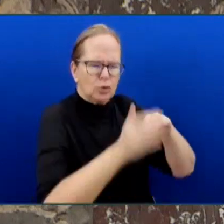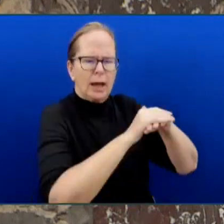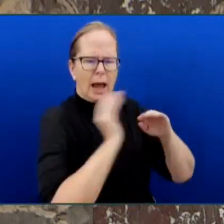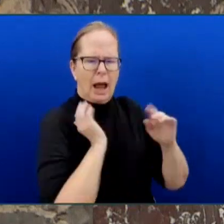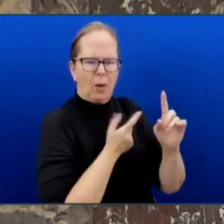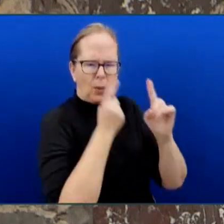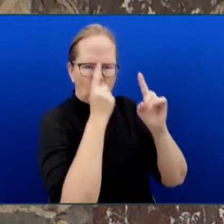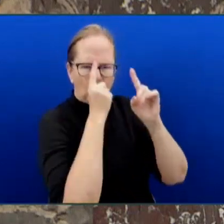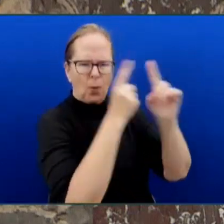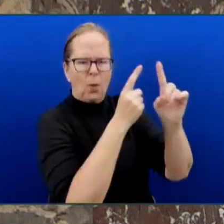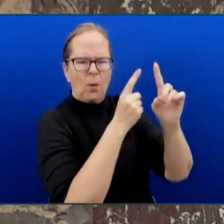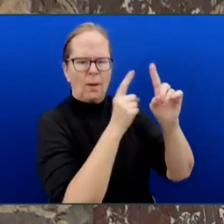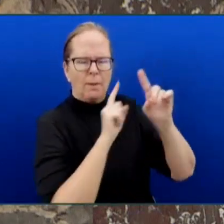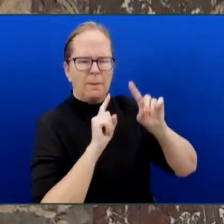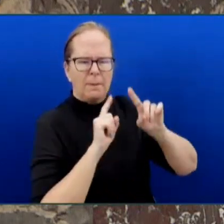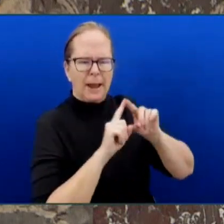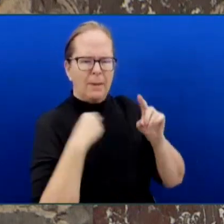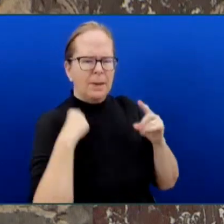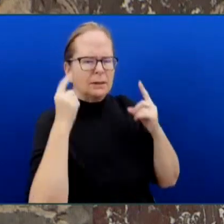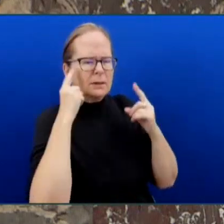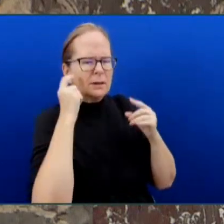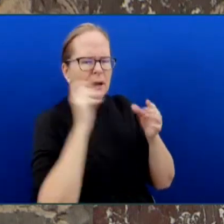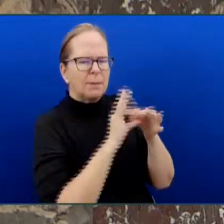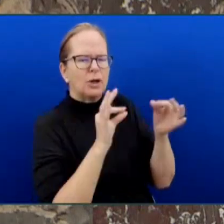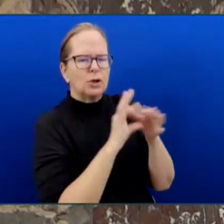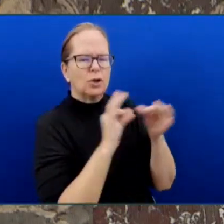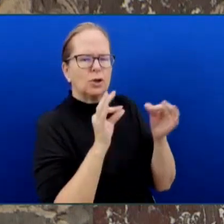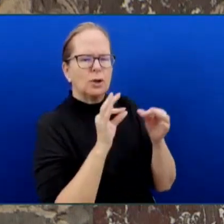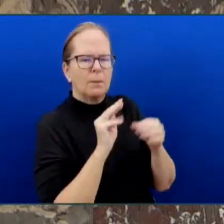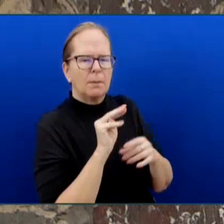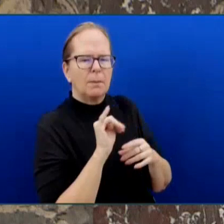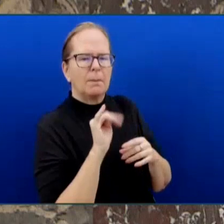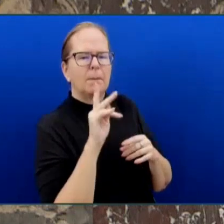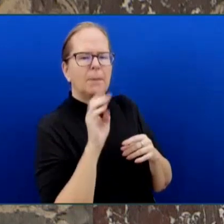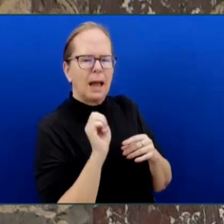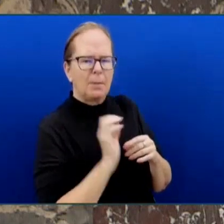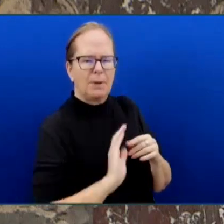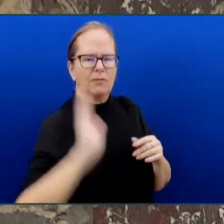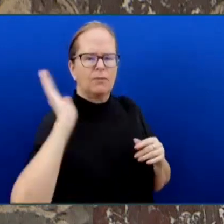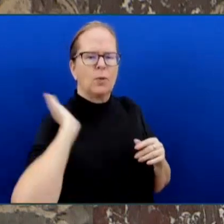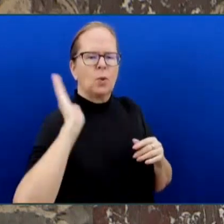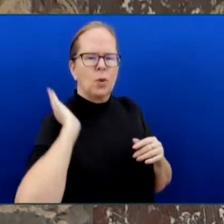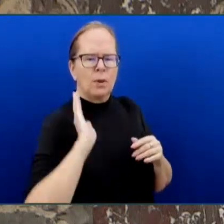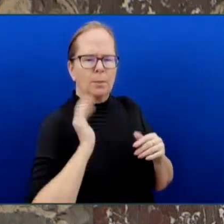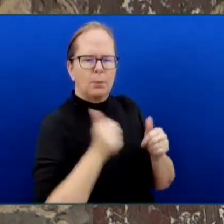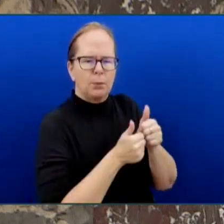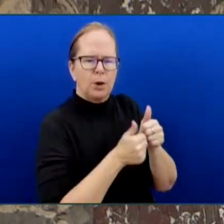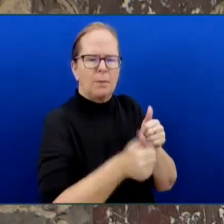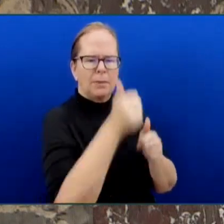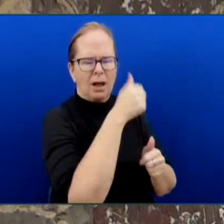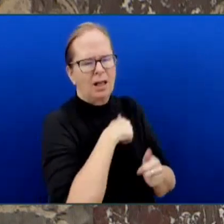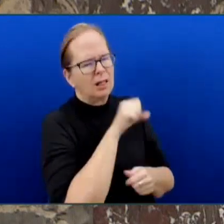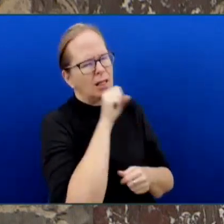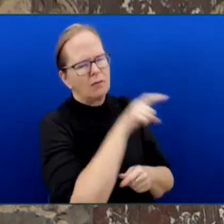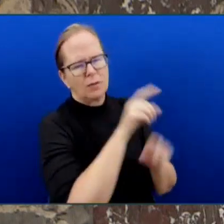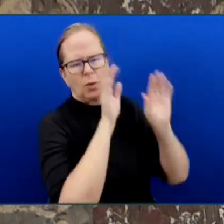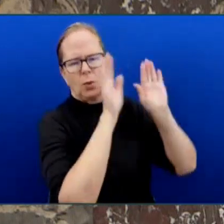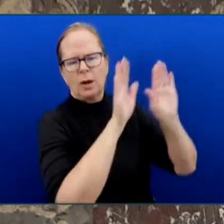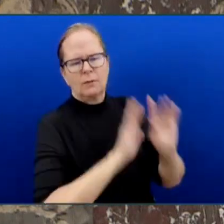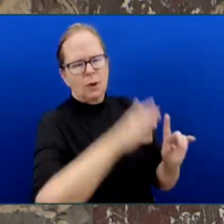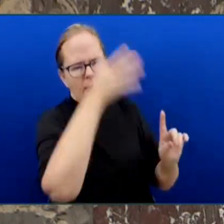I love Mike. He's a fantastic guy. He's an advisor and a mentor to me. He's a leader of our party.